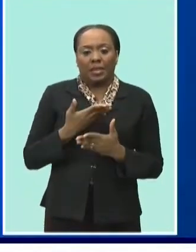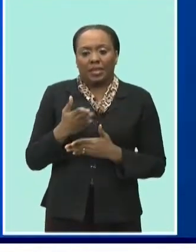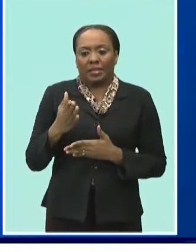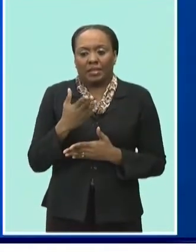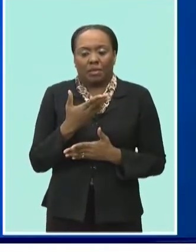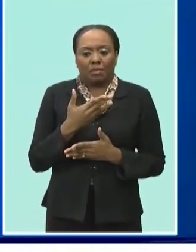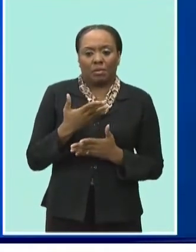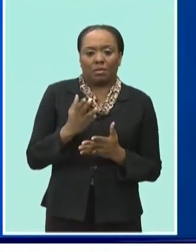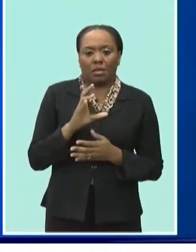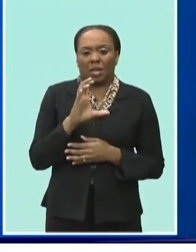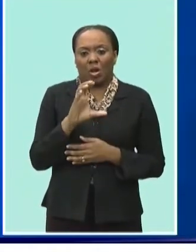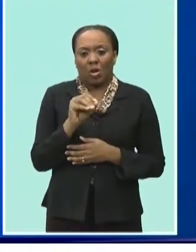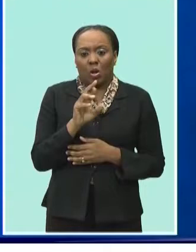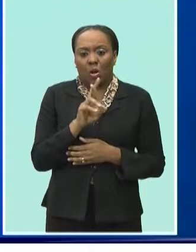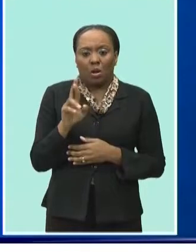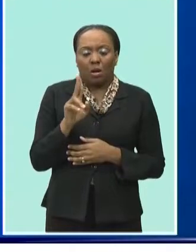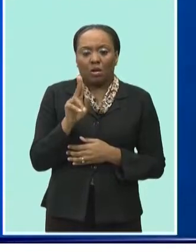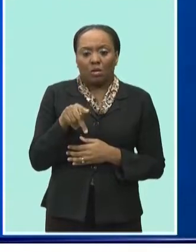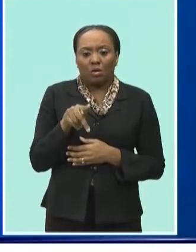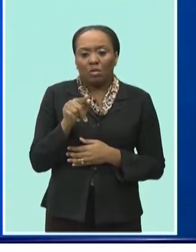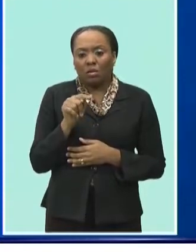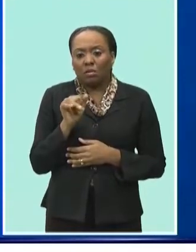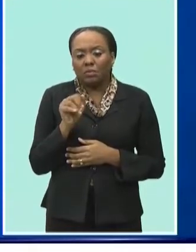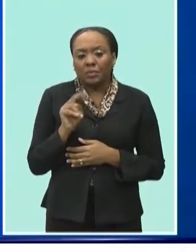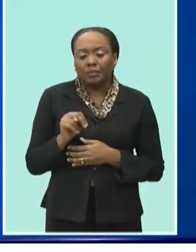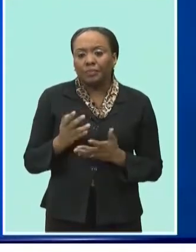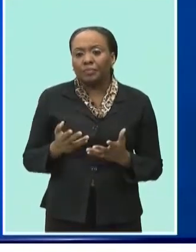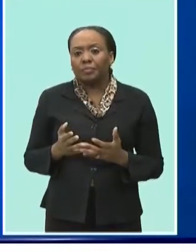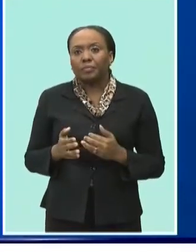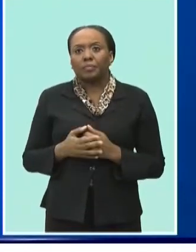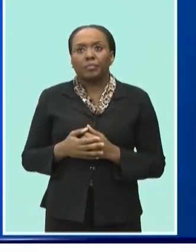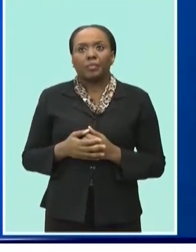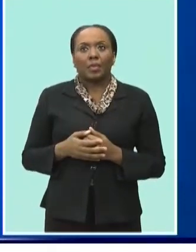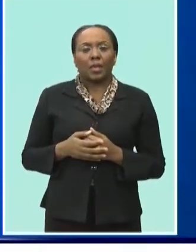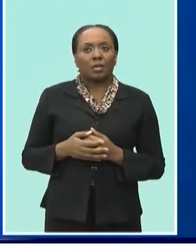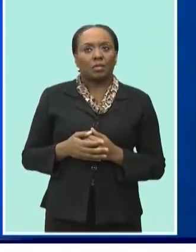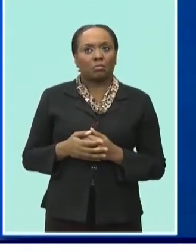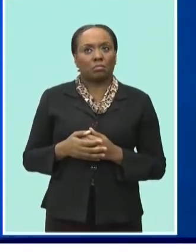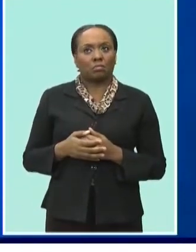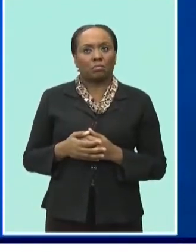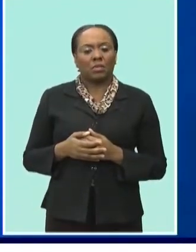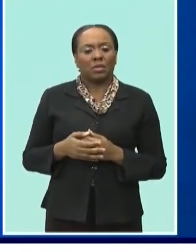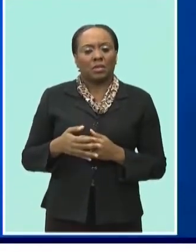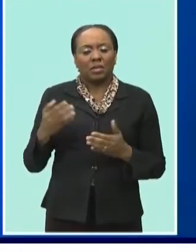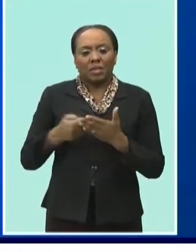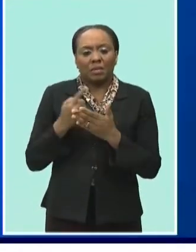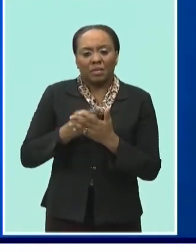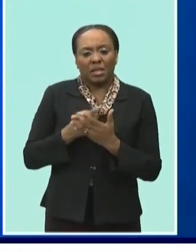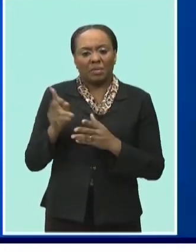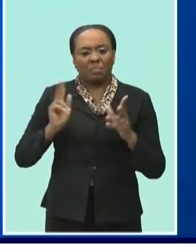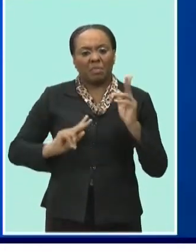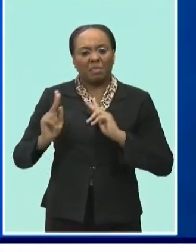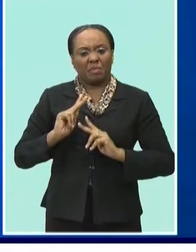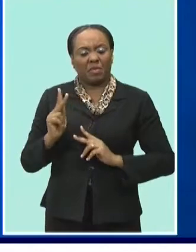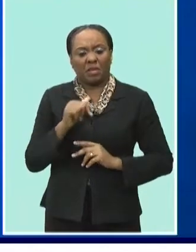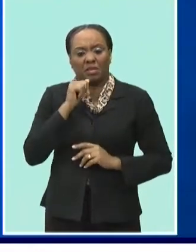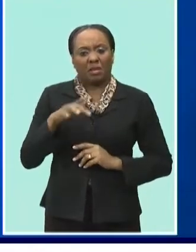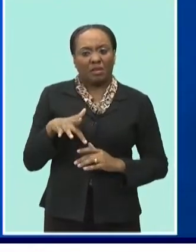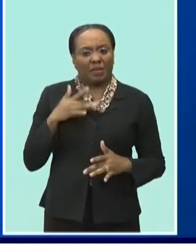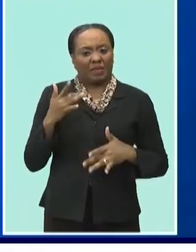do. There was fear from our guests that would be flying in of their personal safety and a variety of other